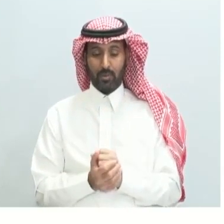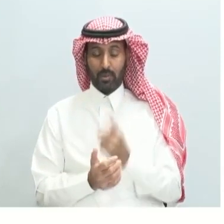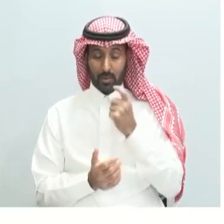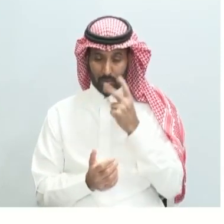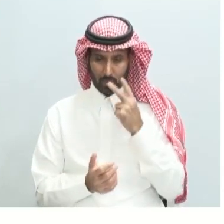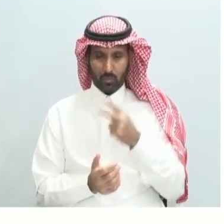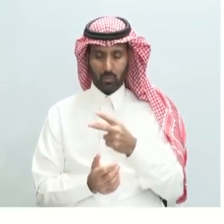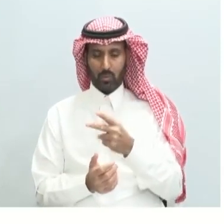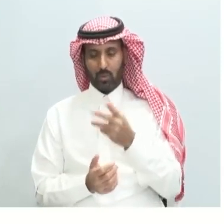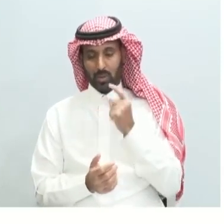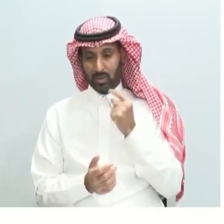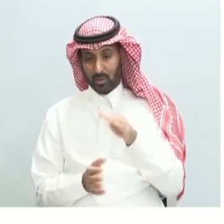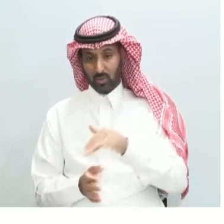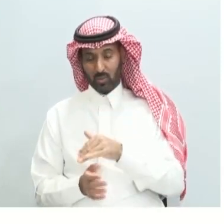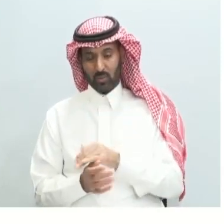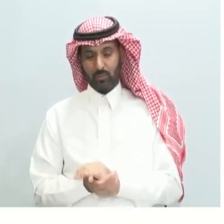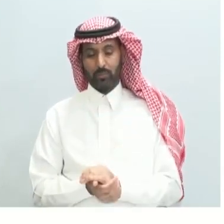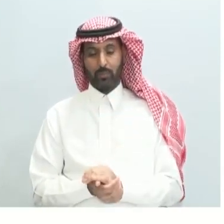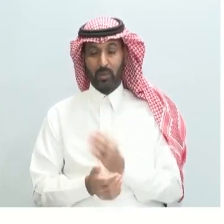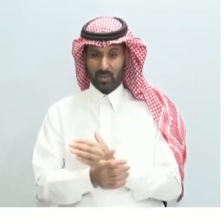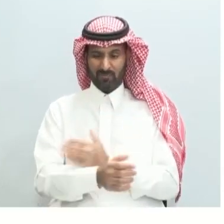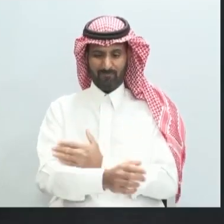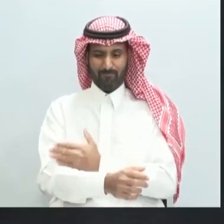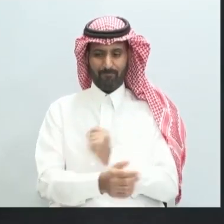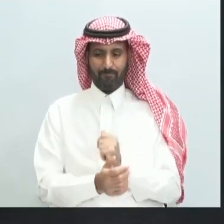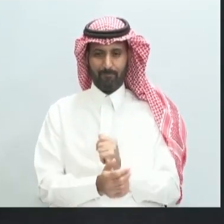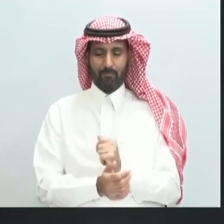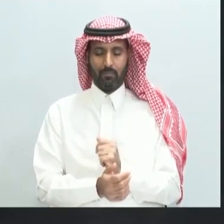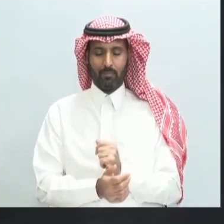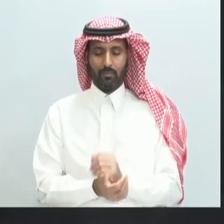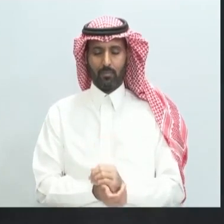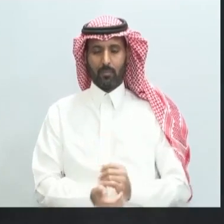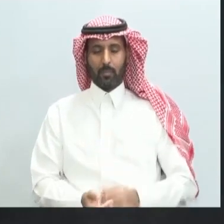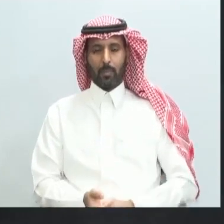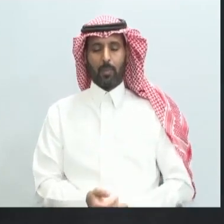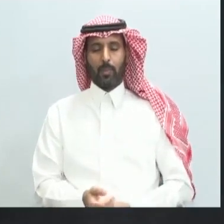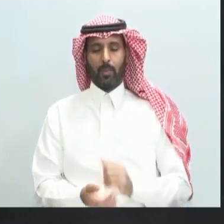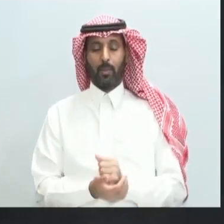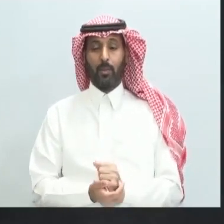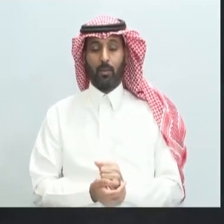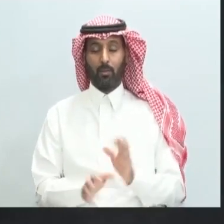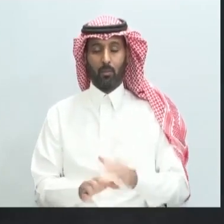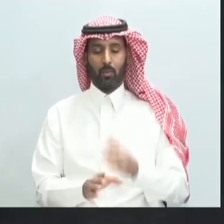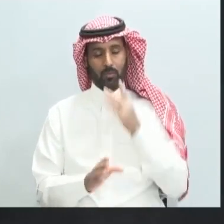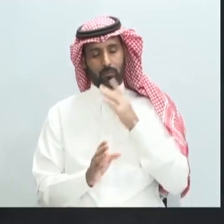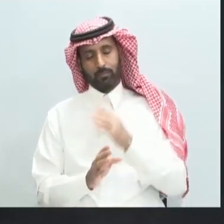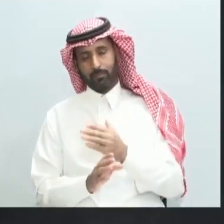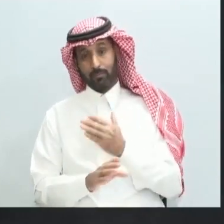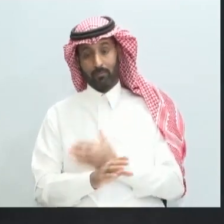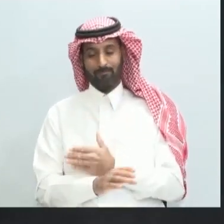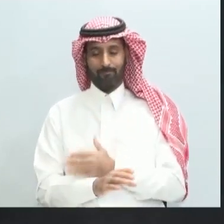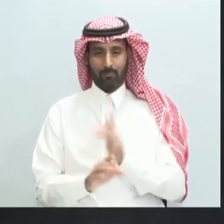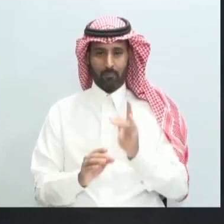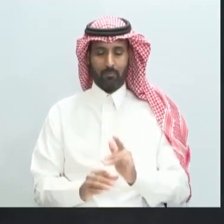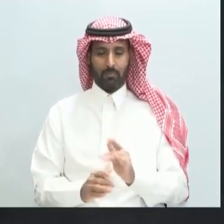sleepy, wanting to sleep all day. And we never want to do any activities. We just want to sit